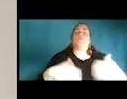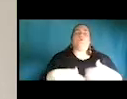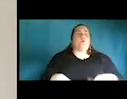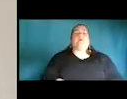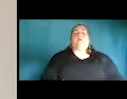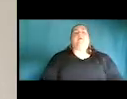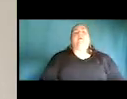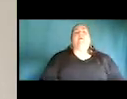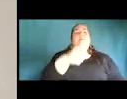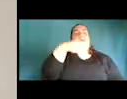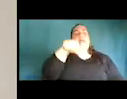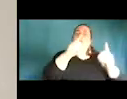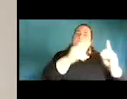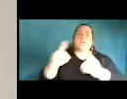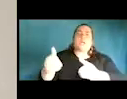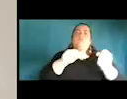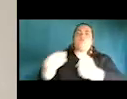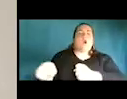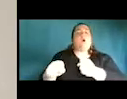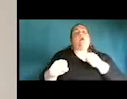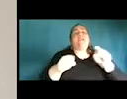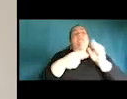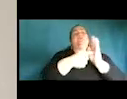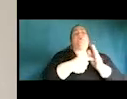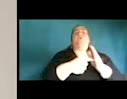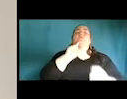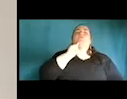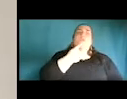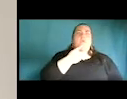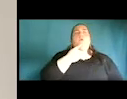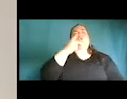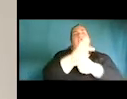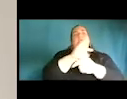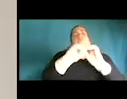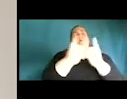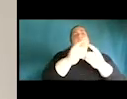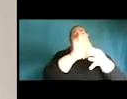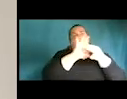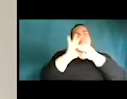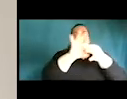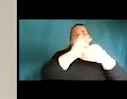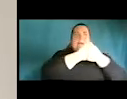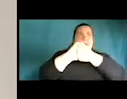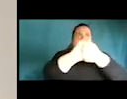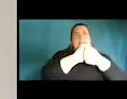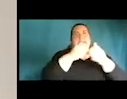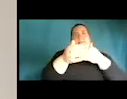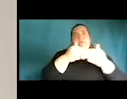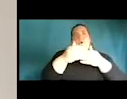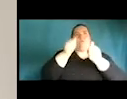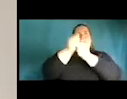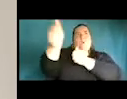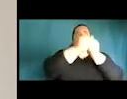critical teaching and advising is to keep a department connected when many are working and studying remotely.